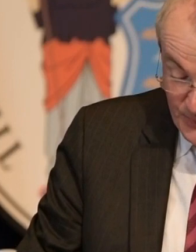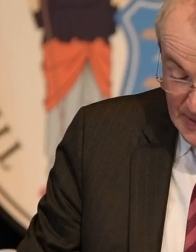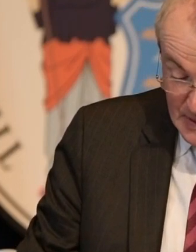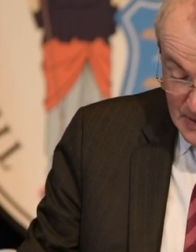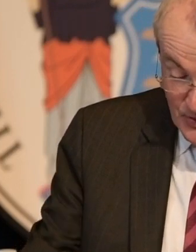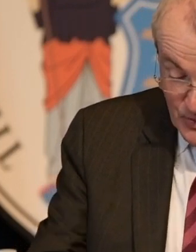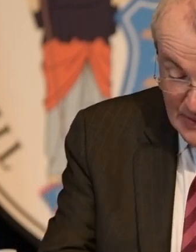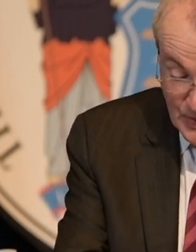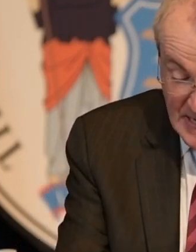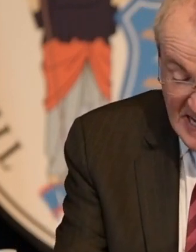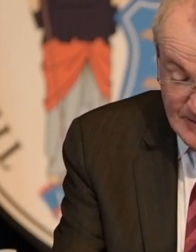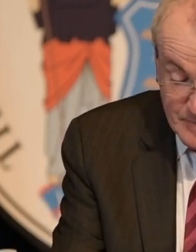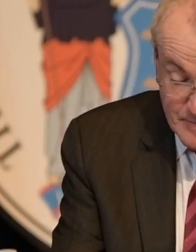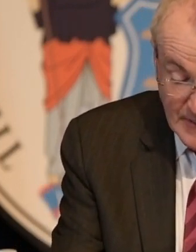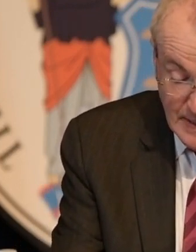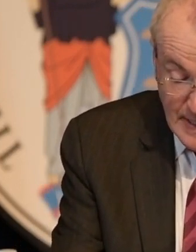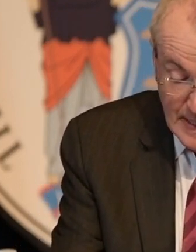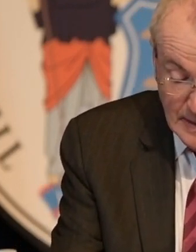on throughout the day.